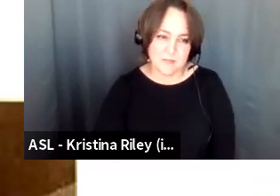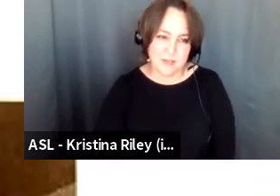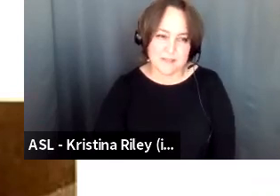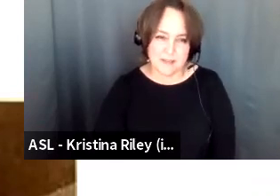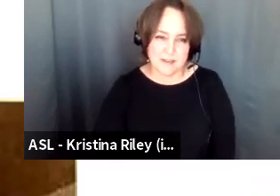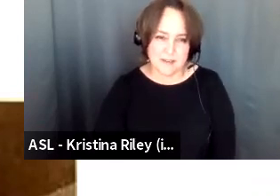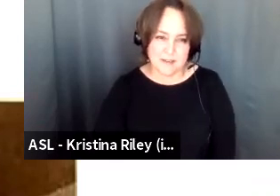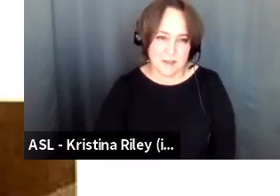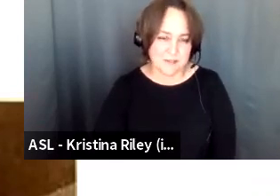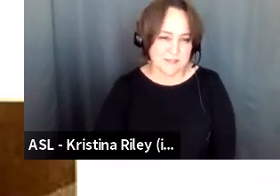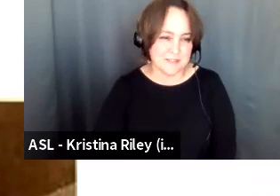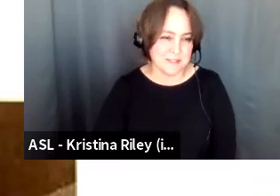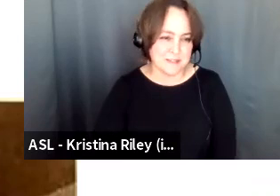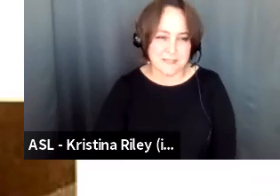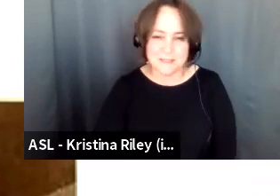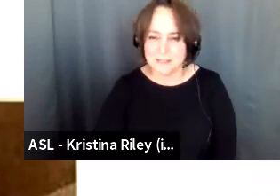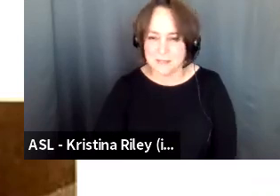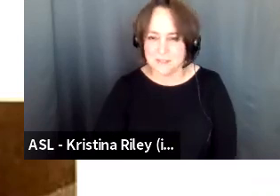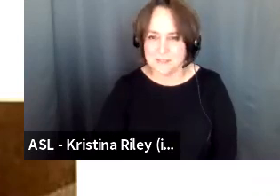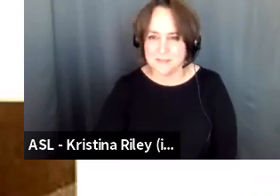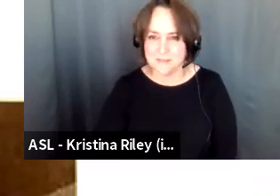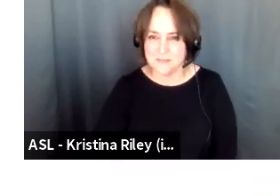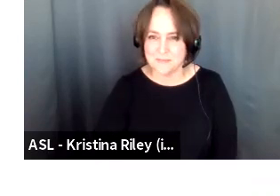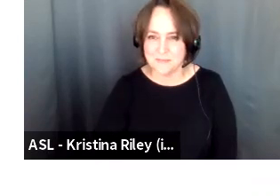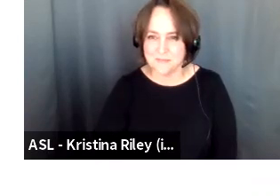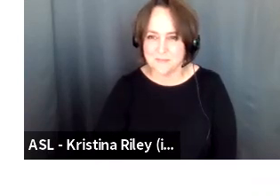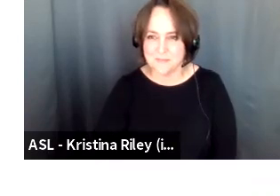So it's fascinating how this is designed. Next slide, please.